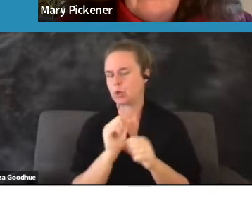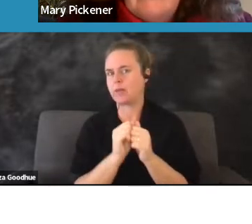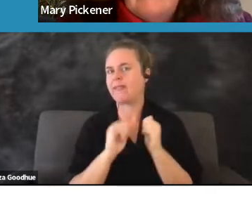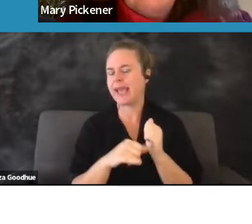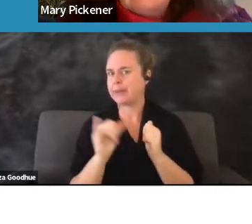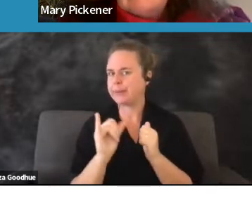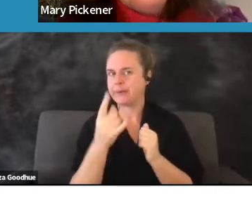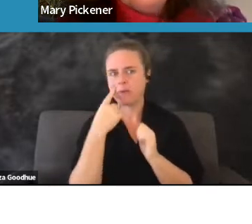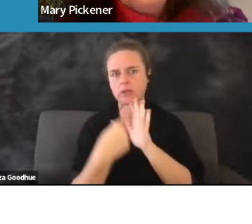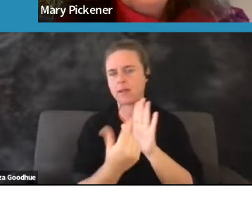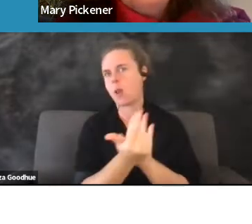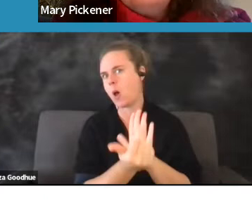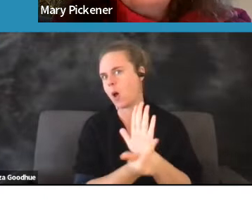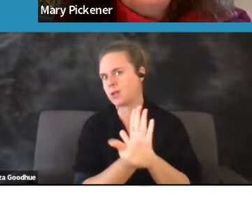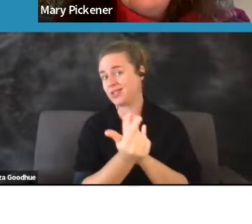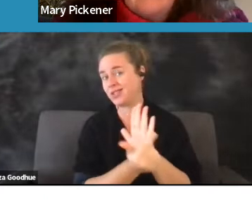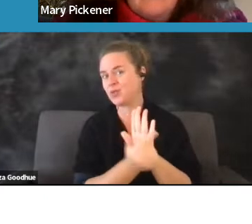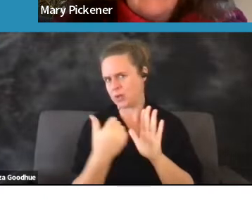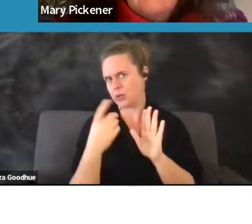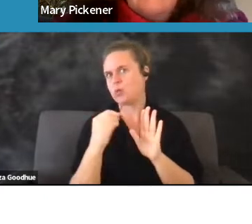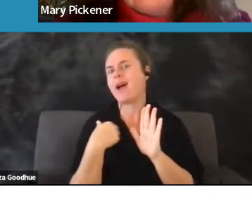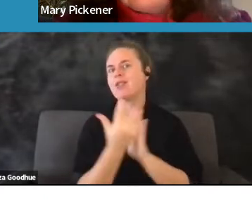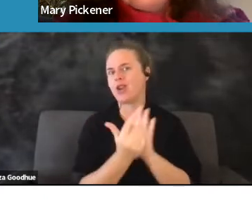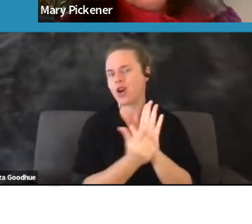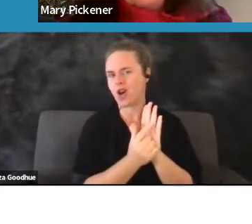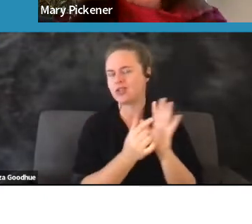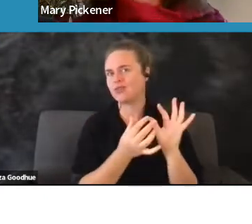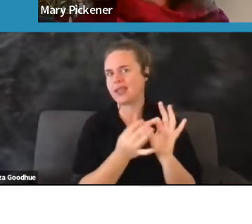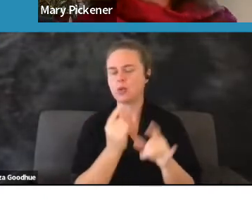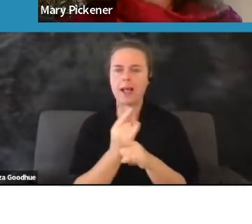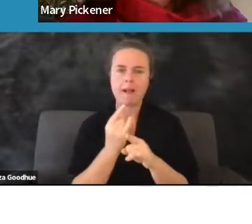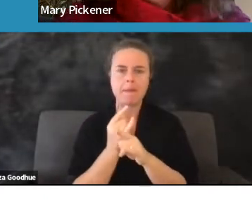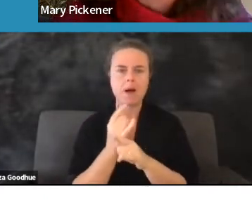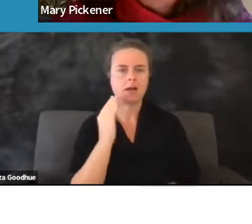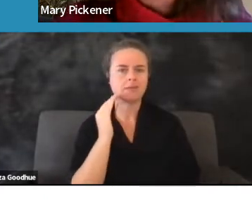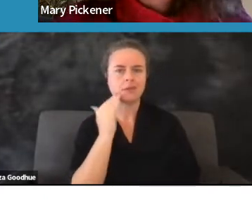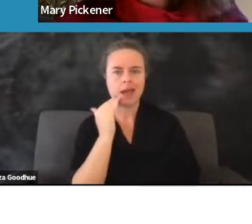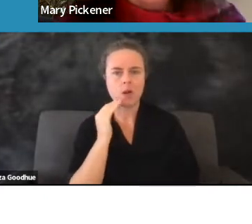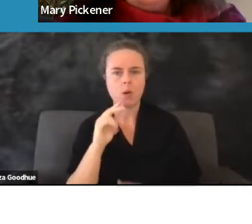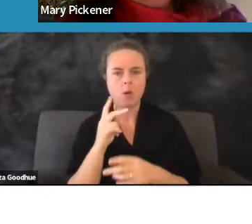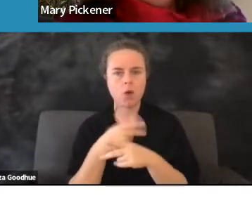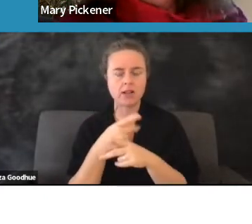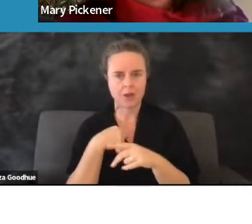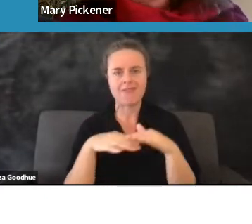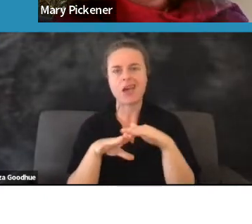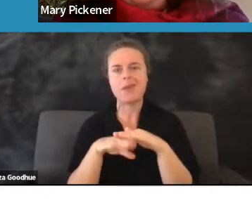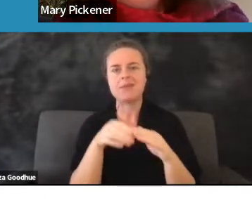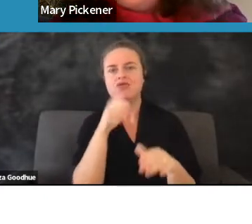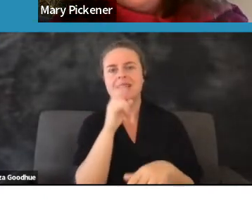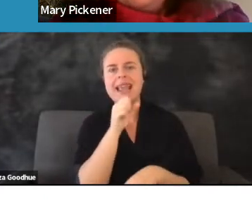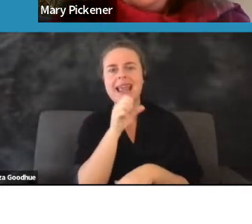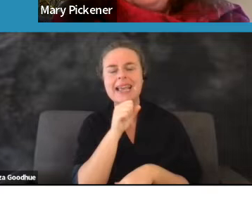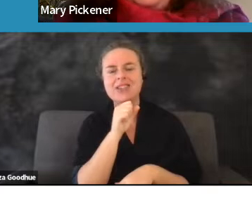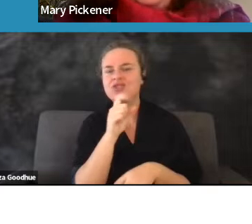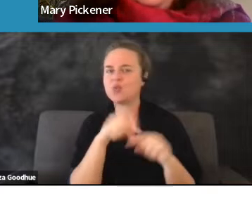laws, and I think about alcohol that, and tobacco products, that we have like a minimum drinking age, and you can't